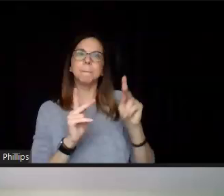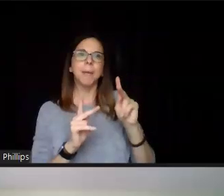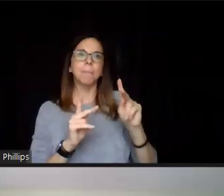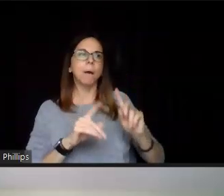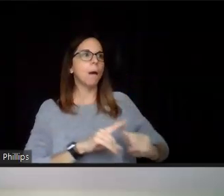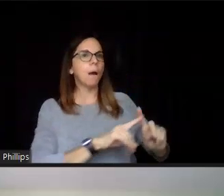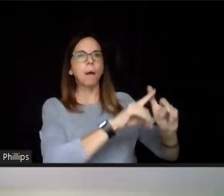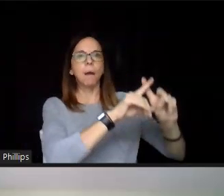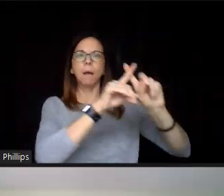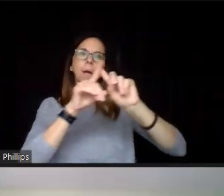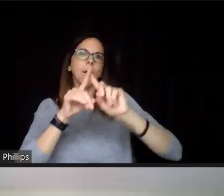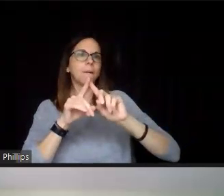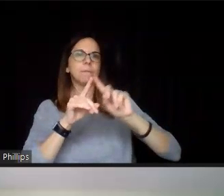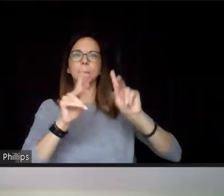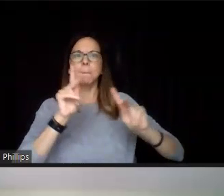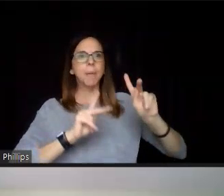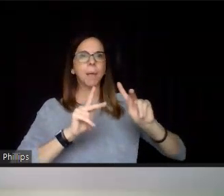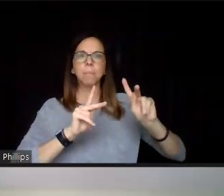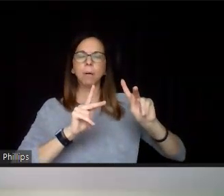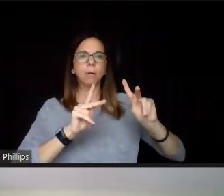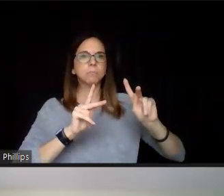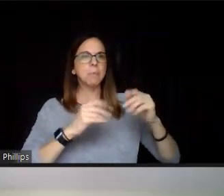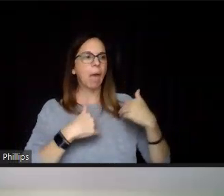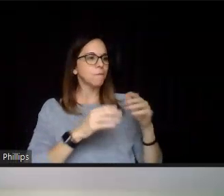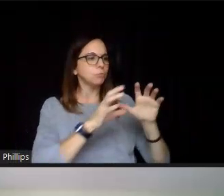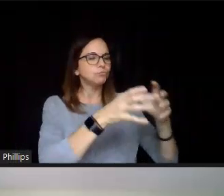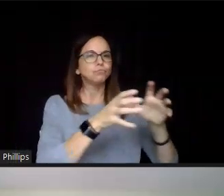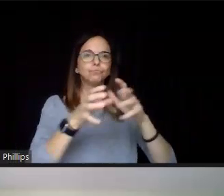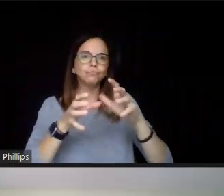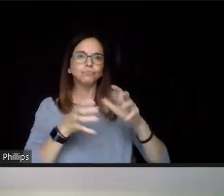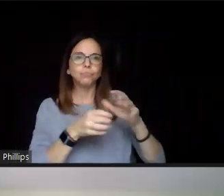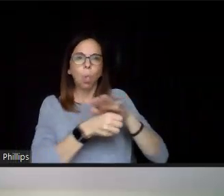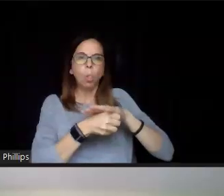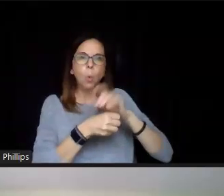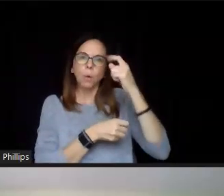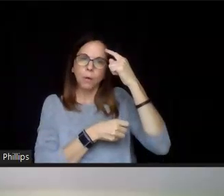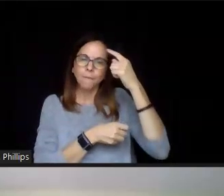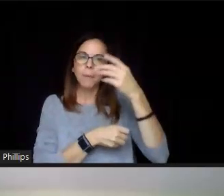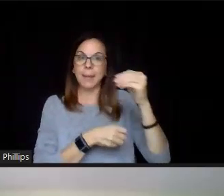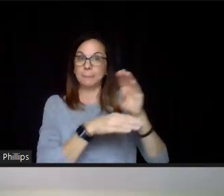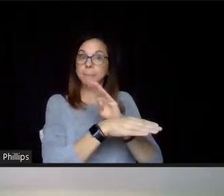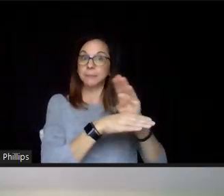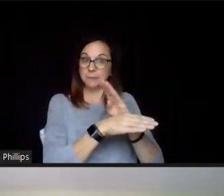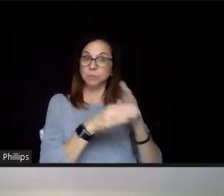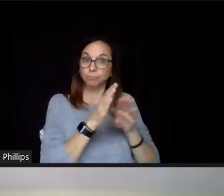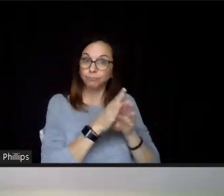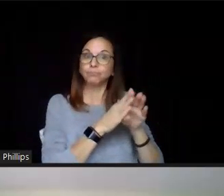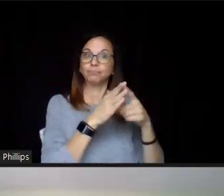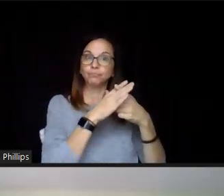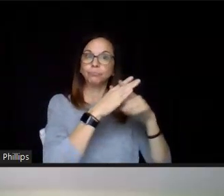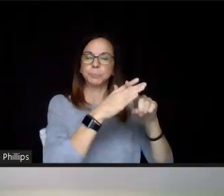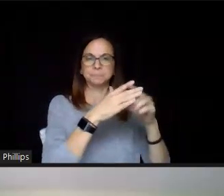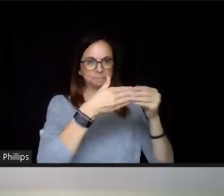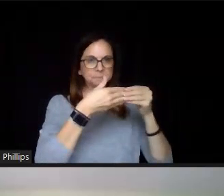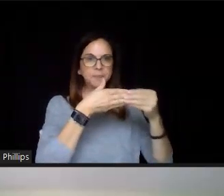different aspects of life rise up in local governments and also in business. So very flexible social